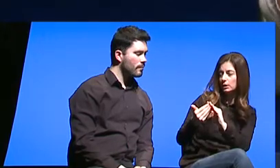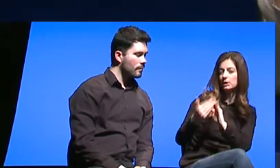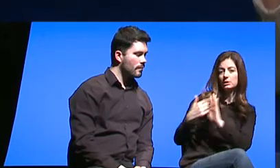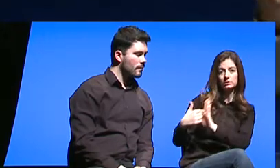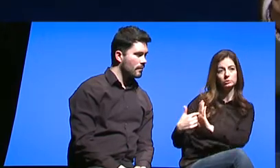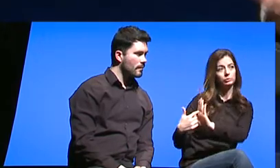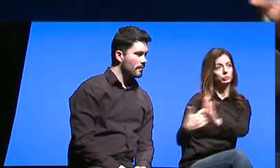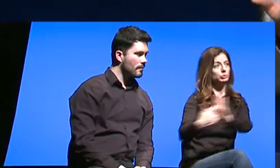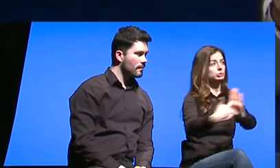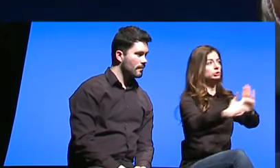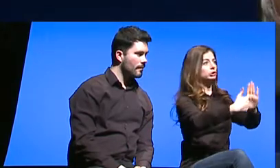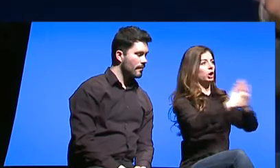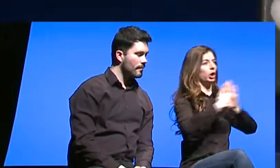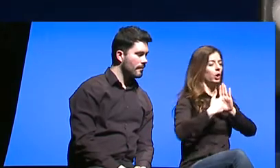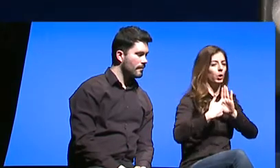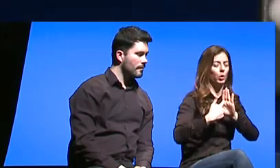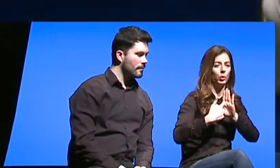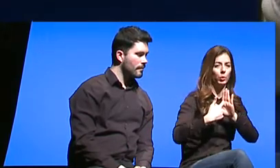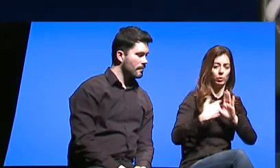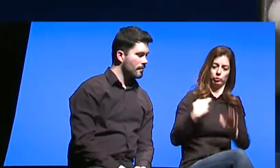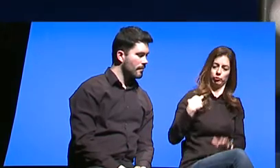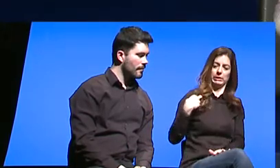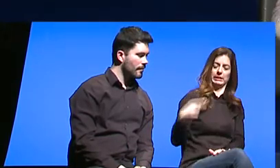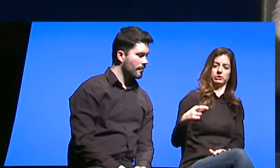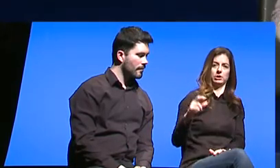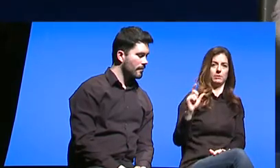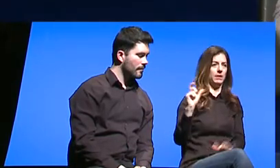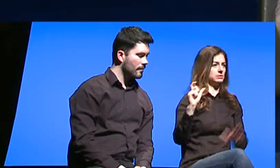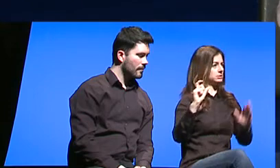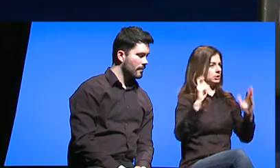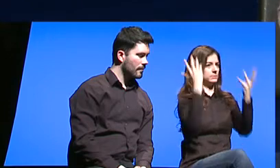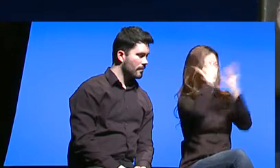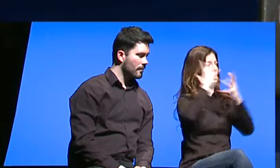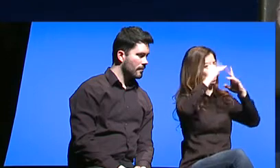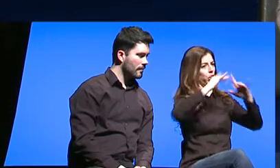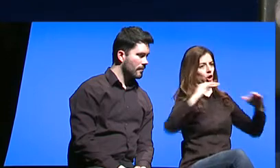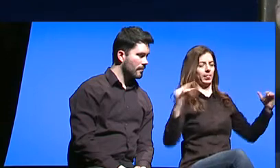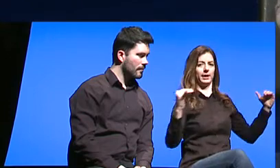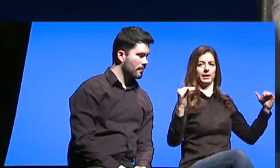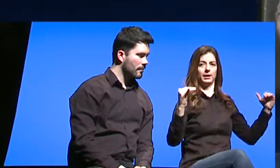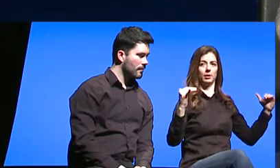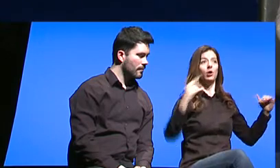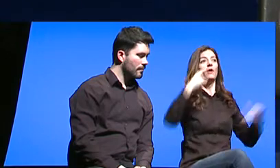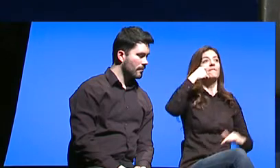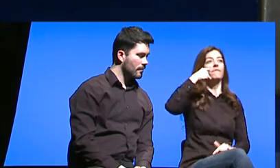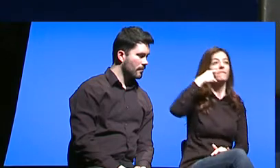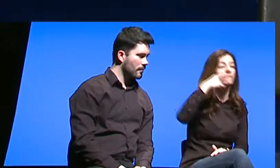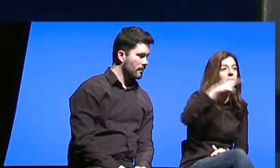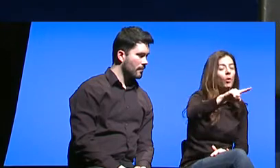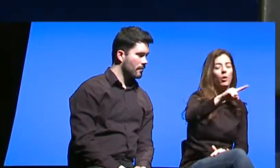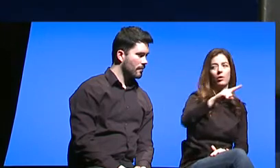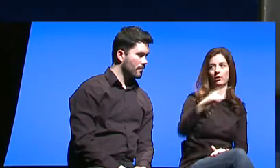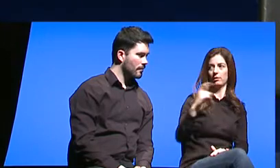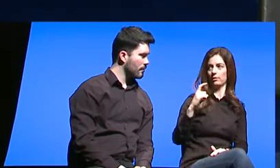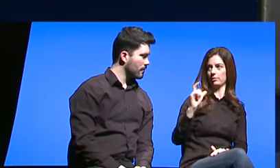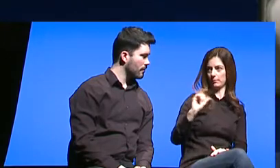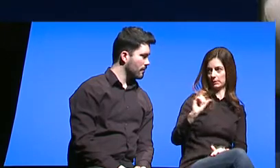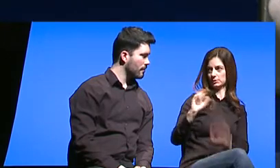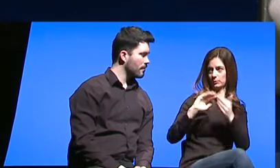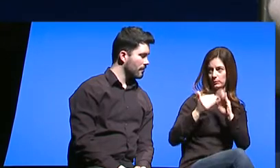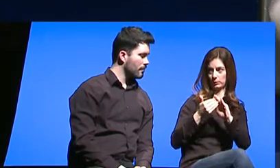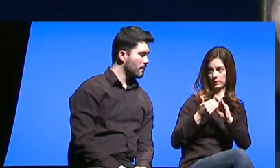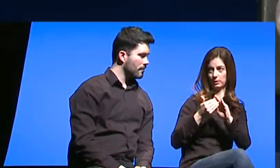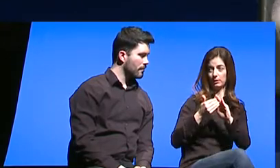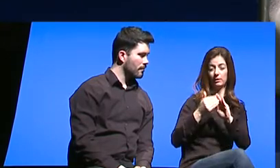of what Islam and Muslims look like in America for the Muslim community. Like, all of these things need